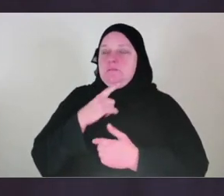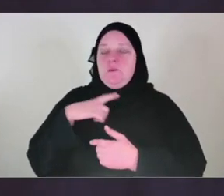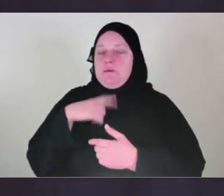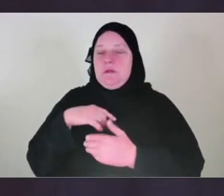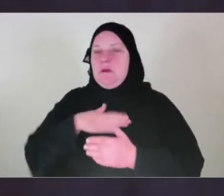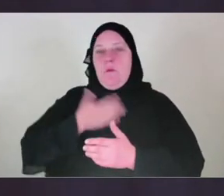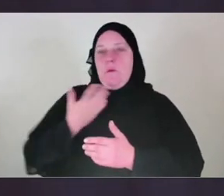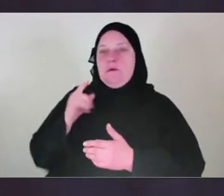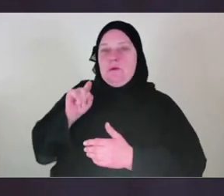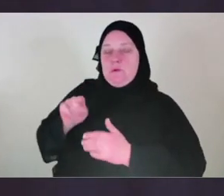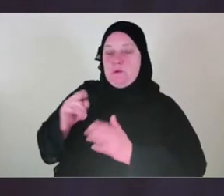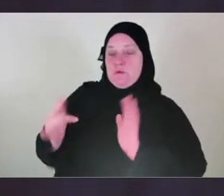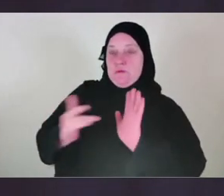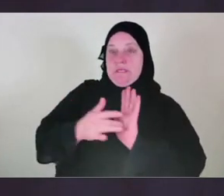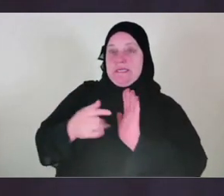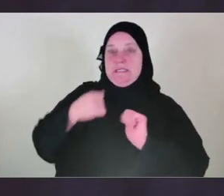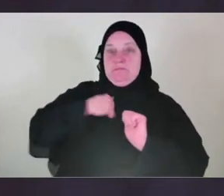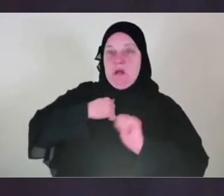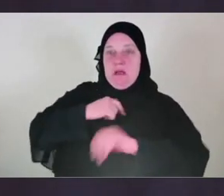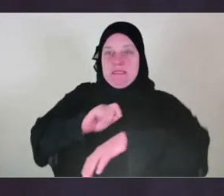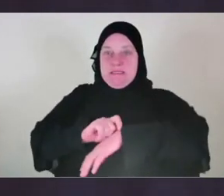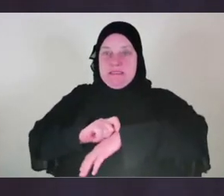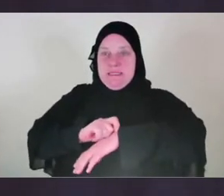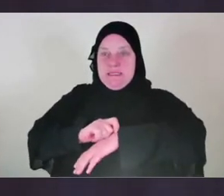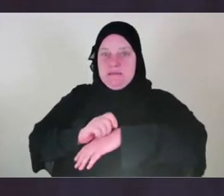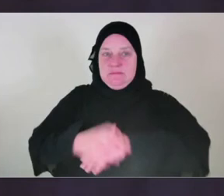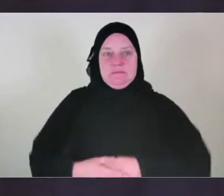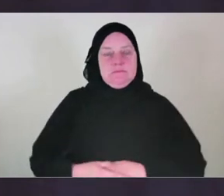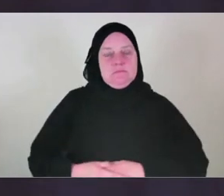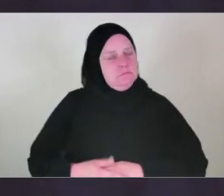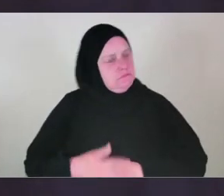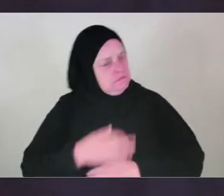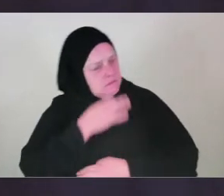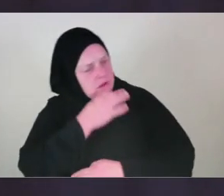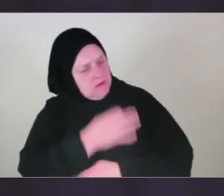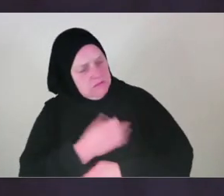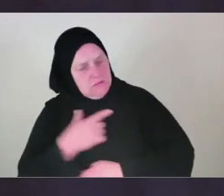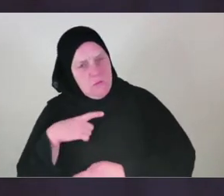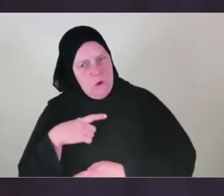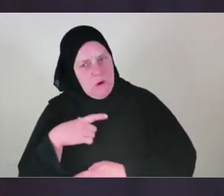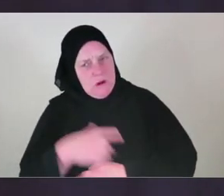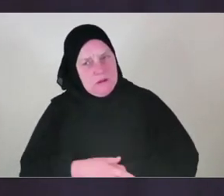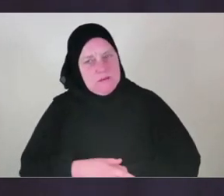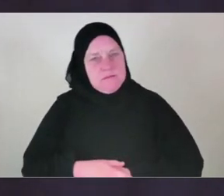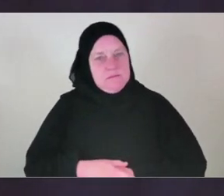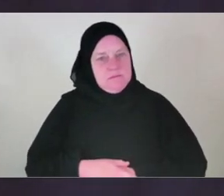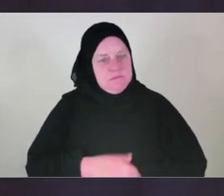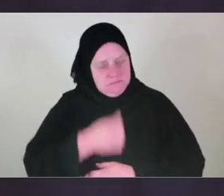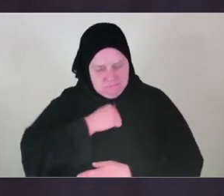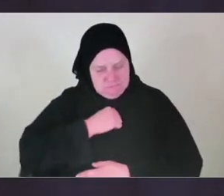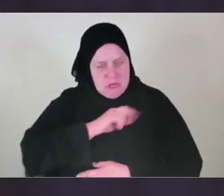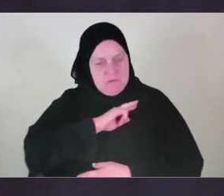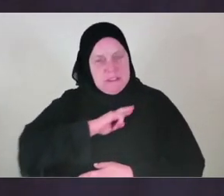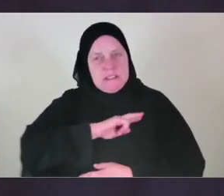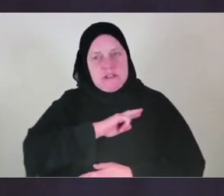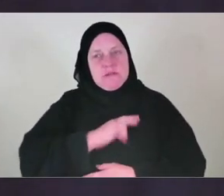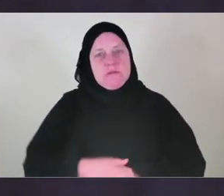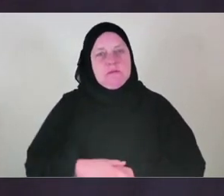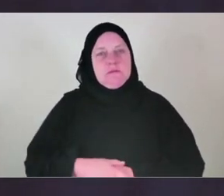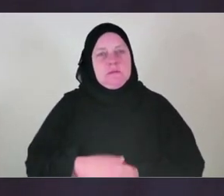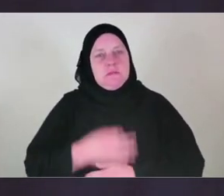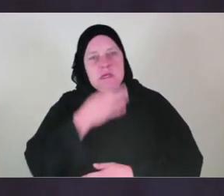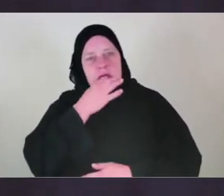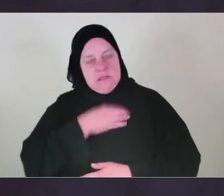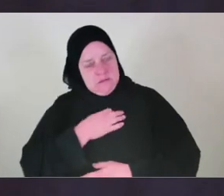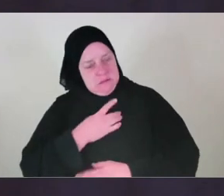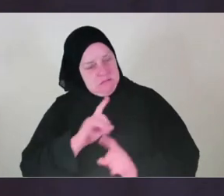So then she said to me, why is that? I said, because it's my religion. She said, what religion are you? I